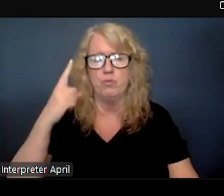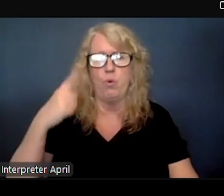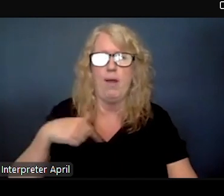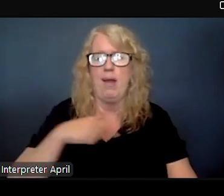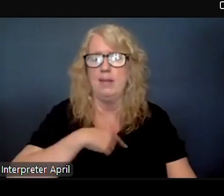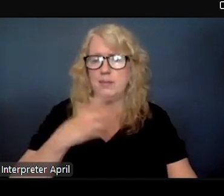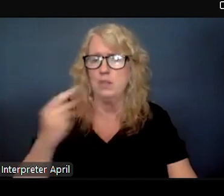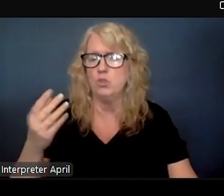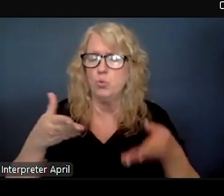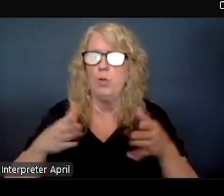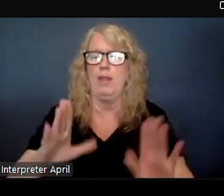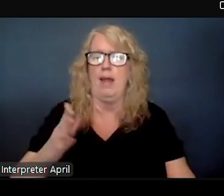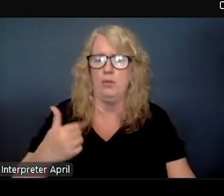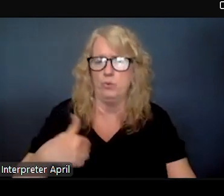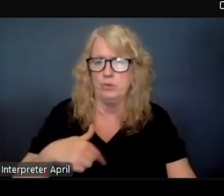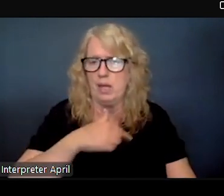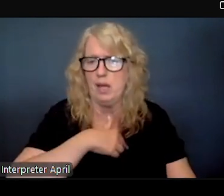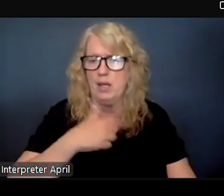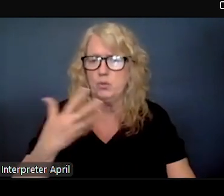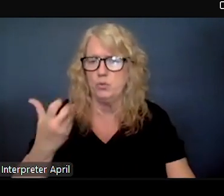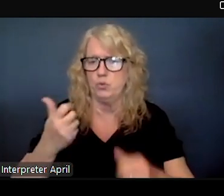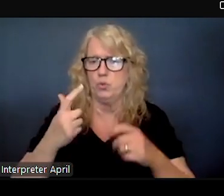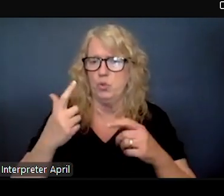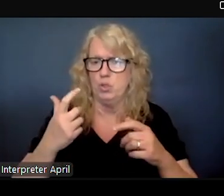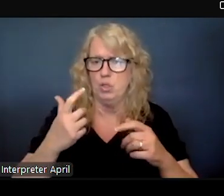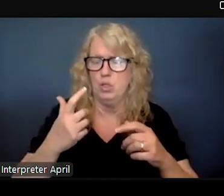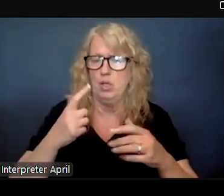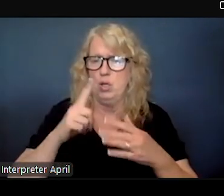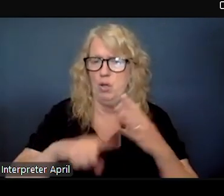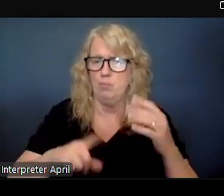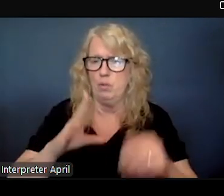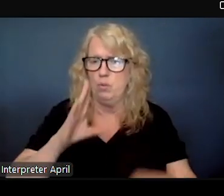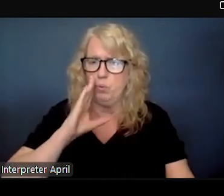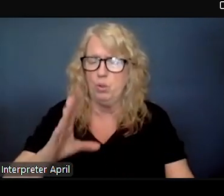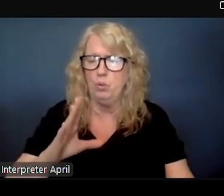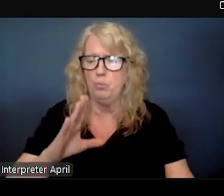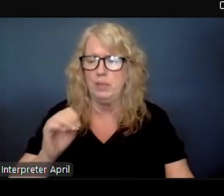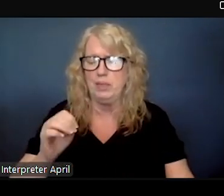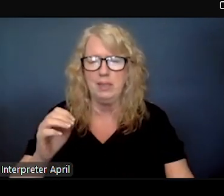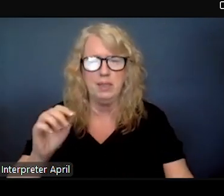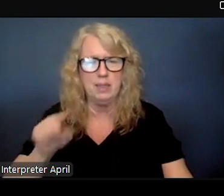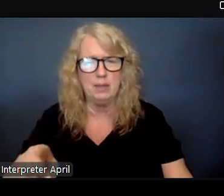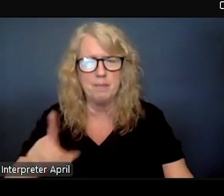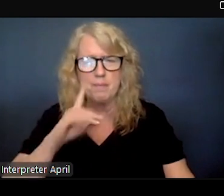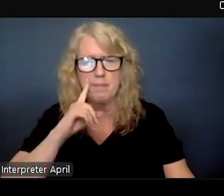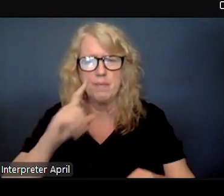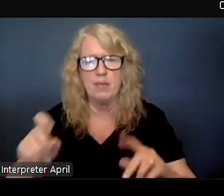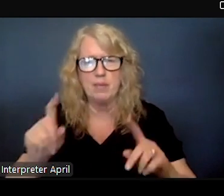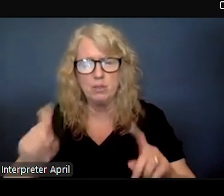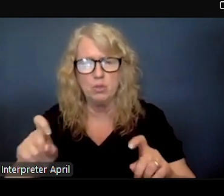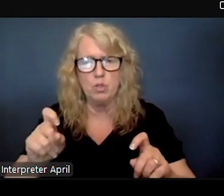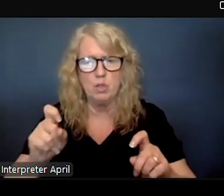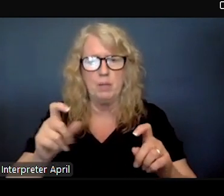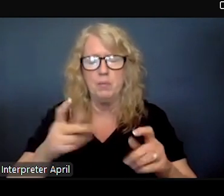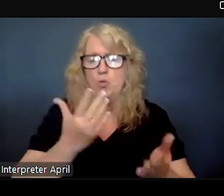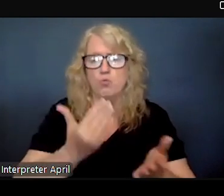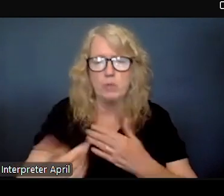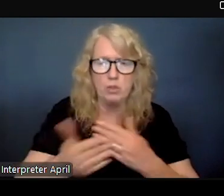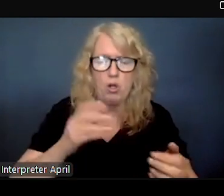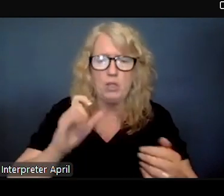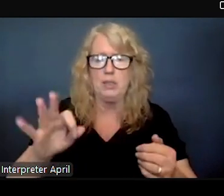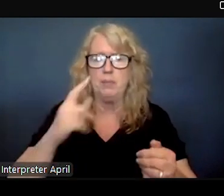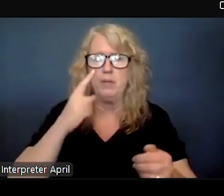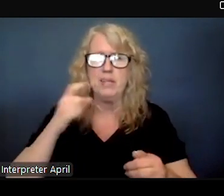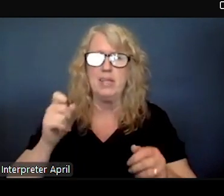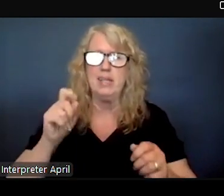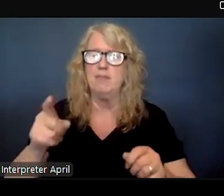it allows us to act on this. We're going to be in these trials reading these messages, regardless of whether the flag